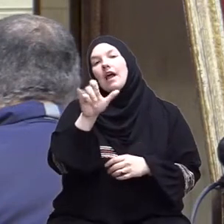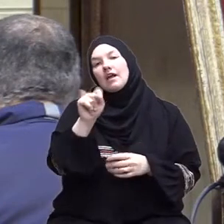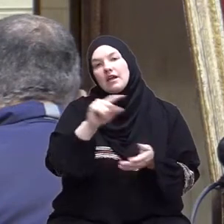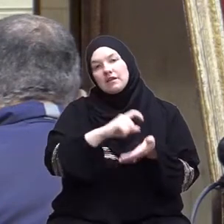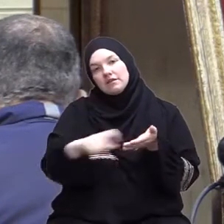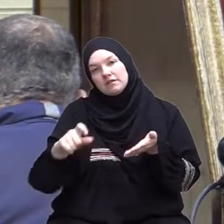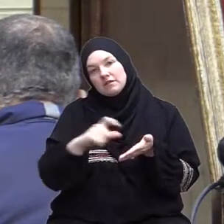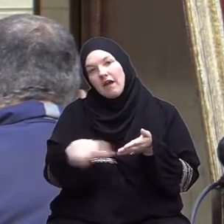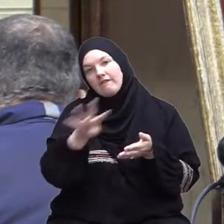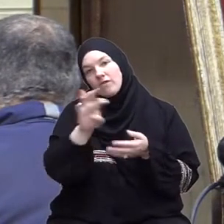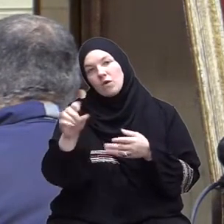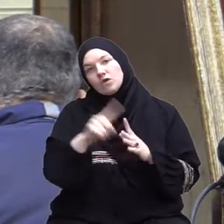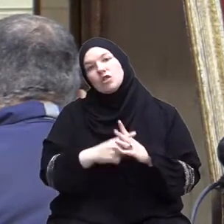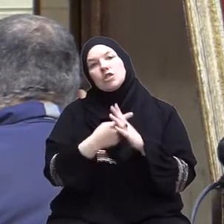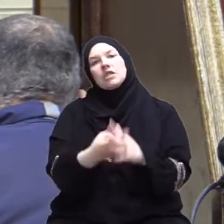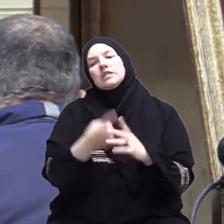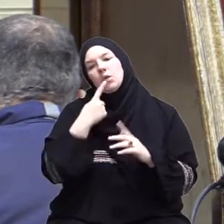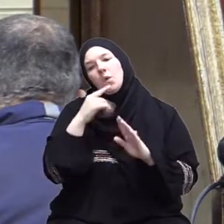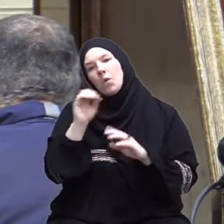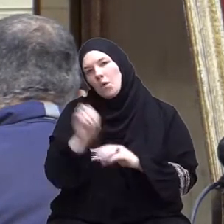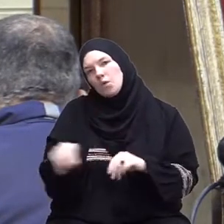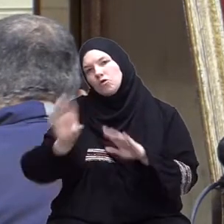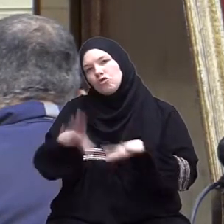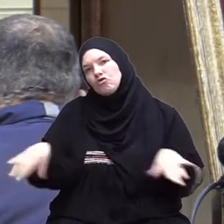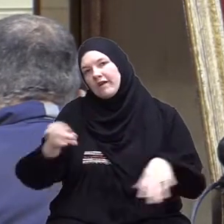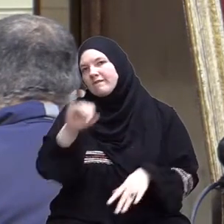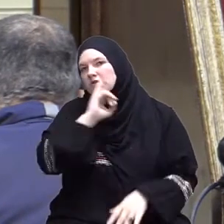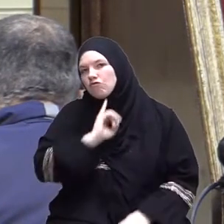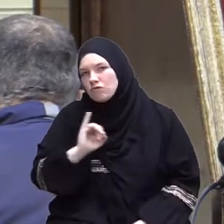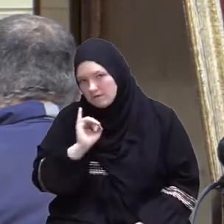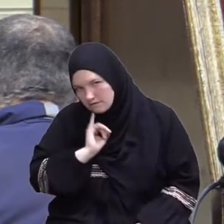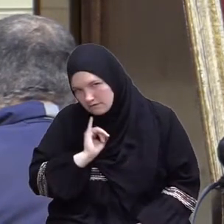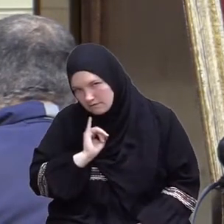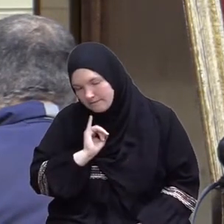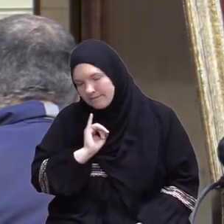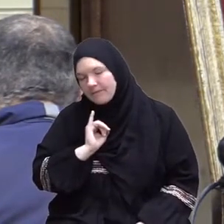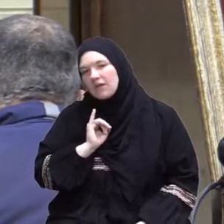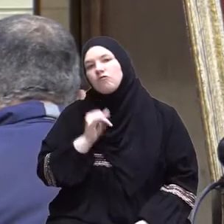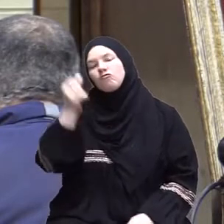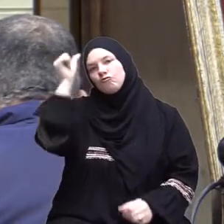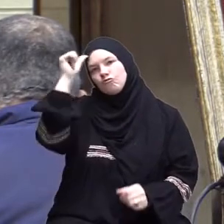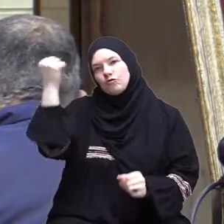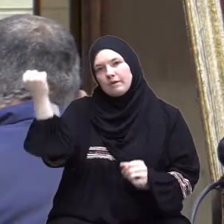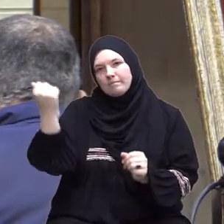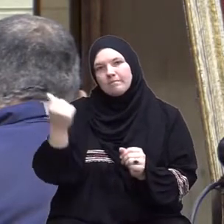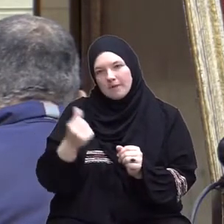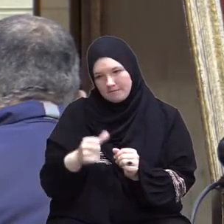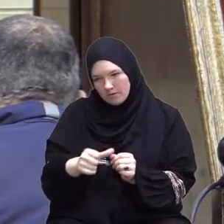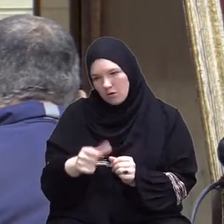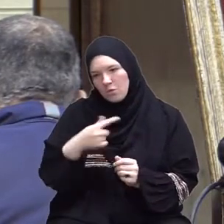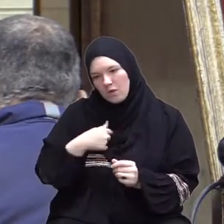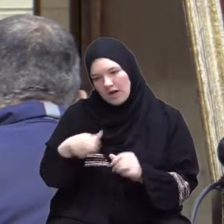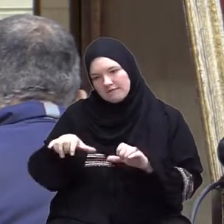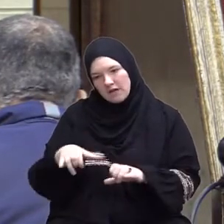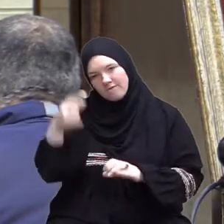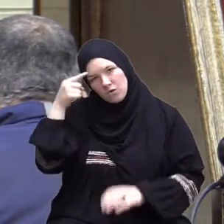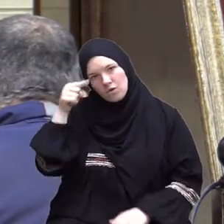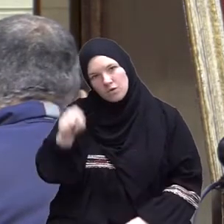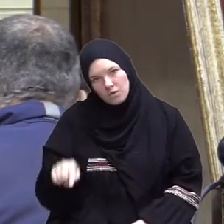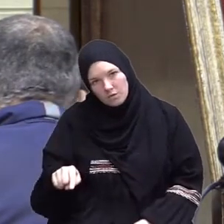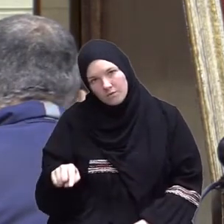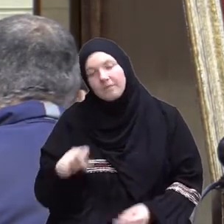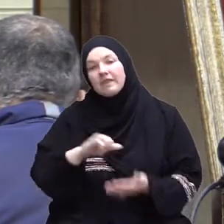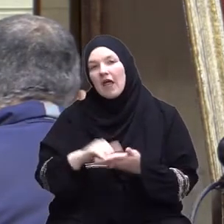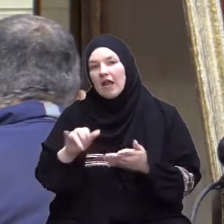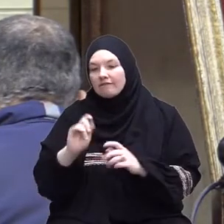Israel. O children of Israel, remember my favor which I